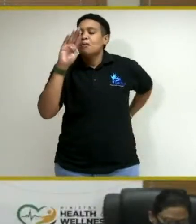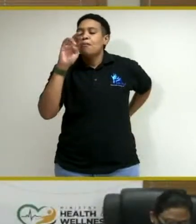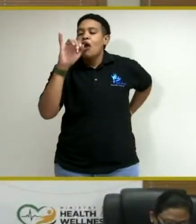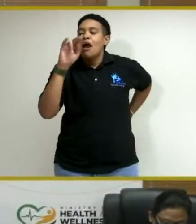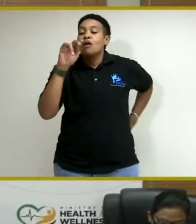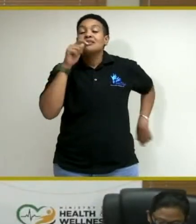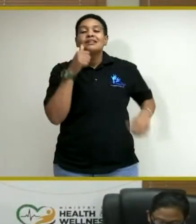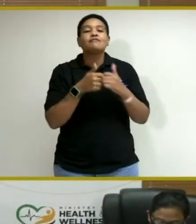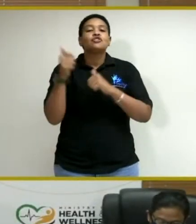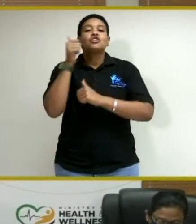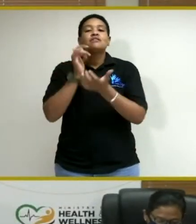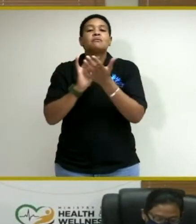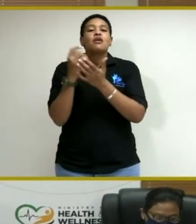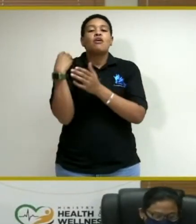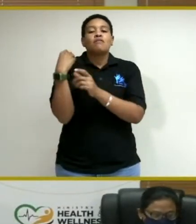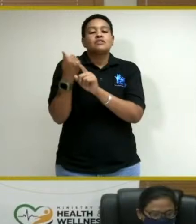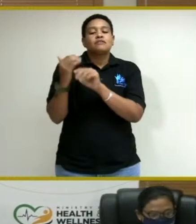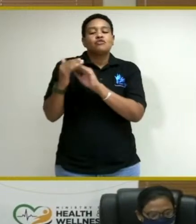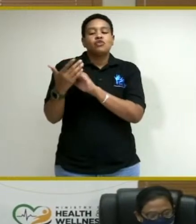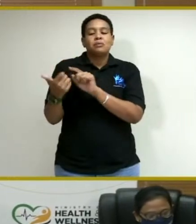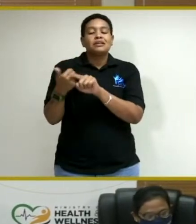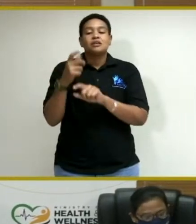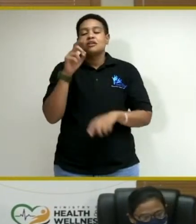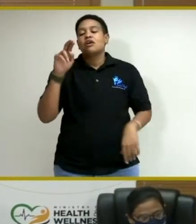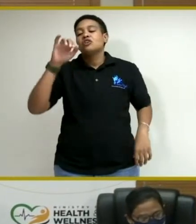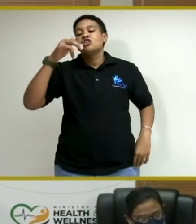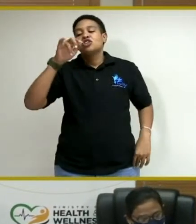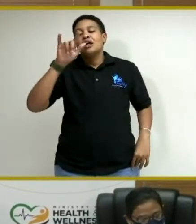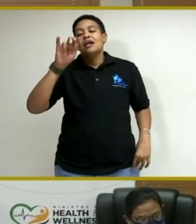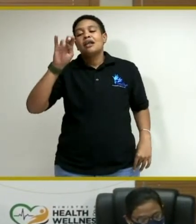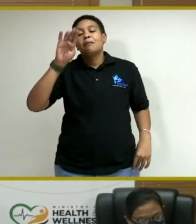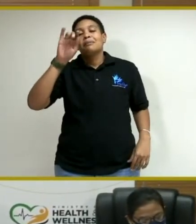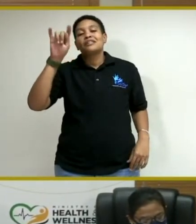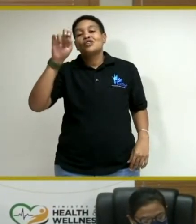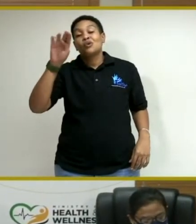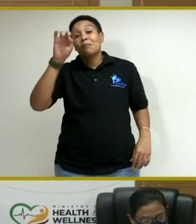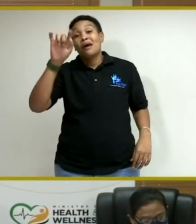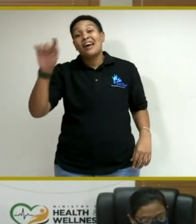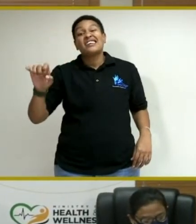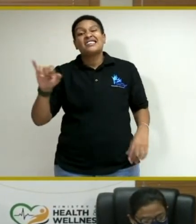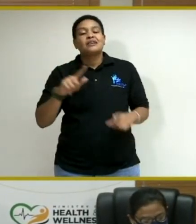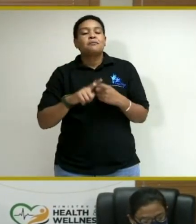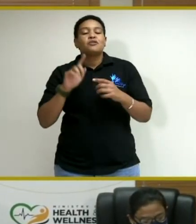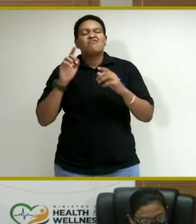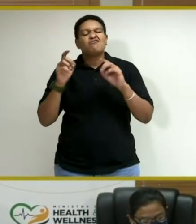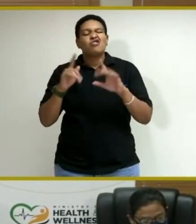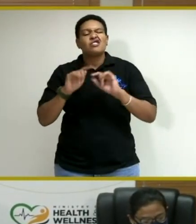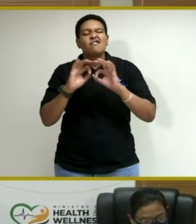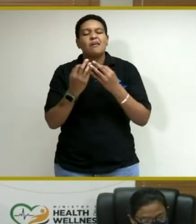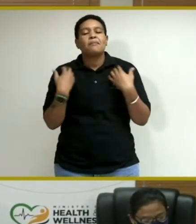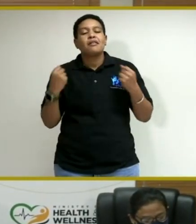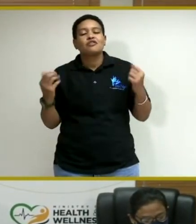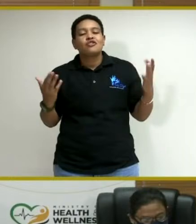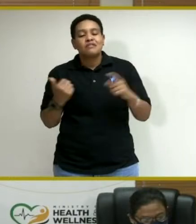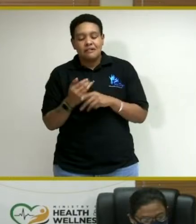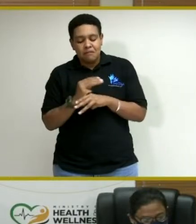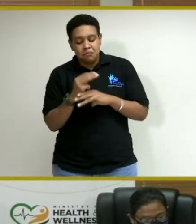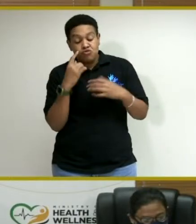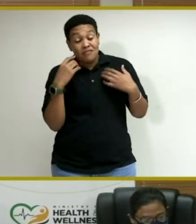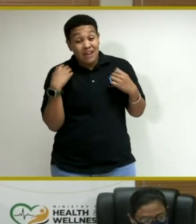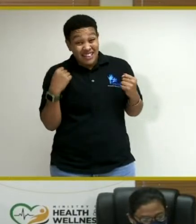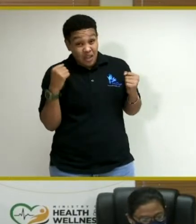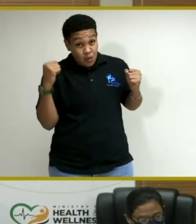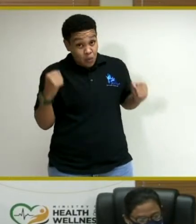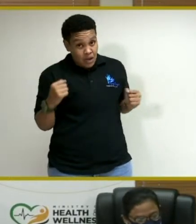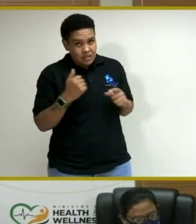the Chief Medical Officer of Jamaica, Dr. Jacqueline Biseso McKenzie, and the Director of Family Health Services at the Ministry of Health and Wellness, Dr.